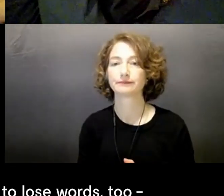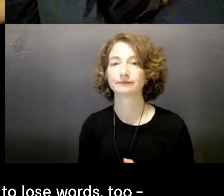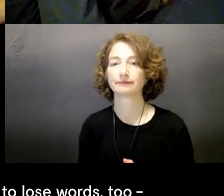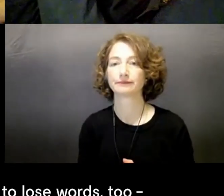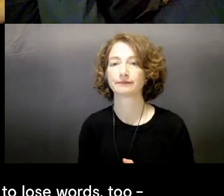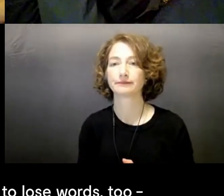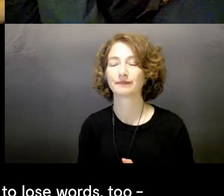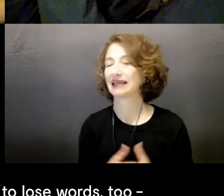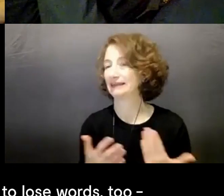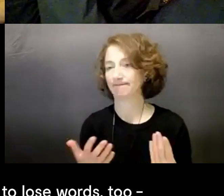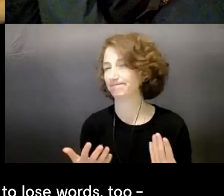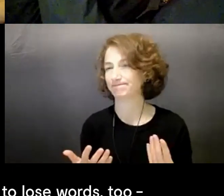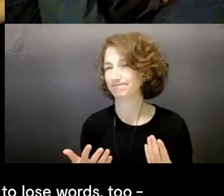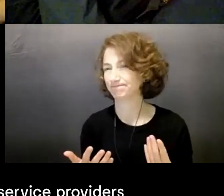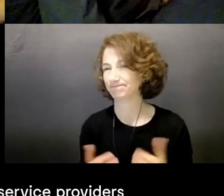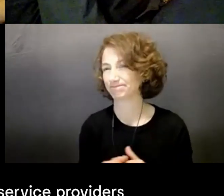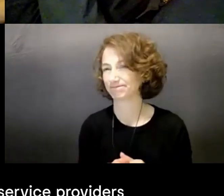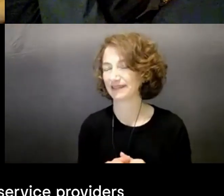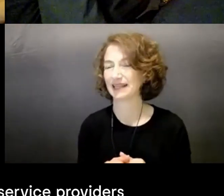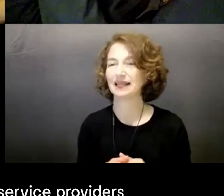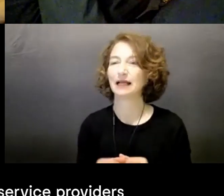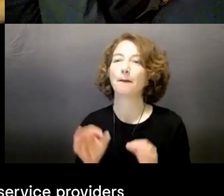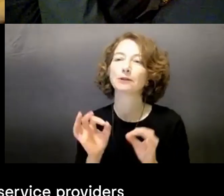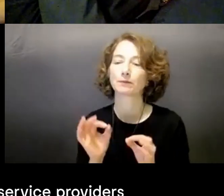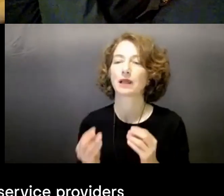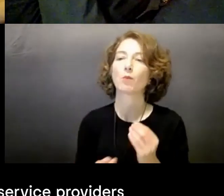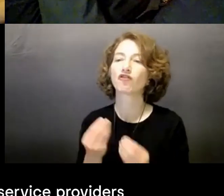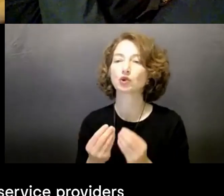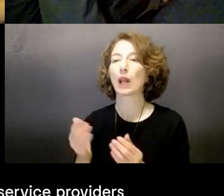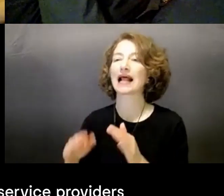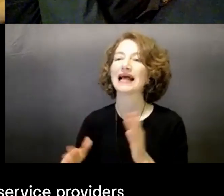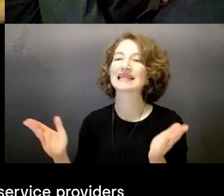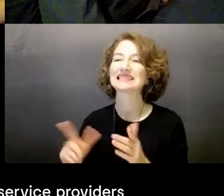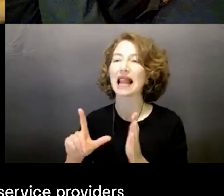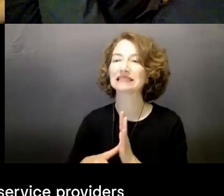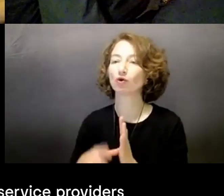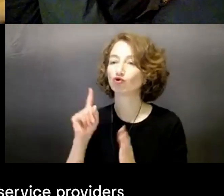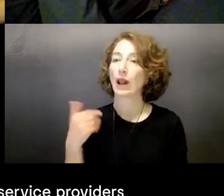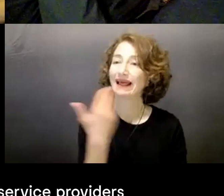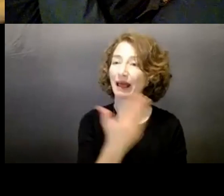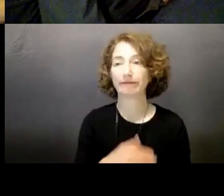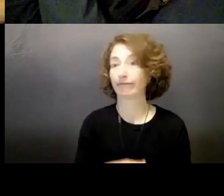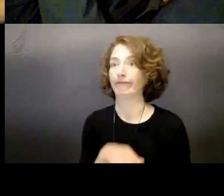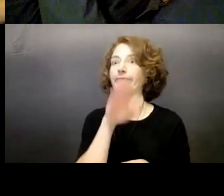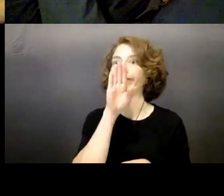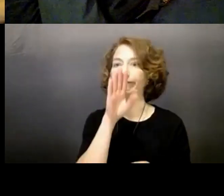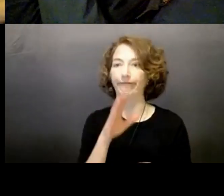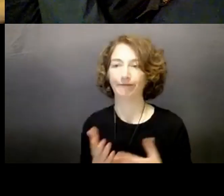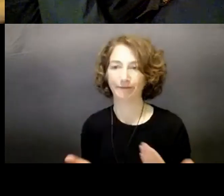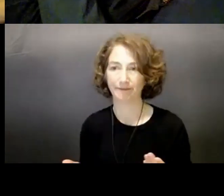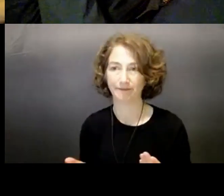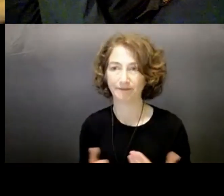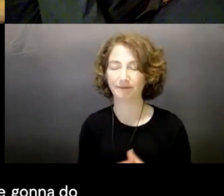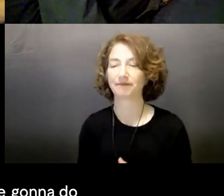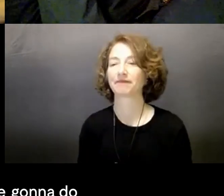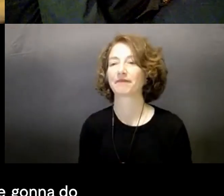have certain service providers or professional service providers who might be working in a particular way, and then they show up